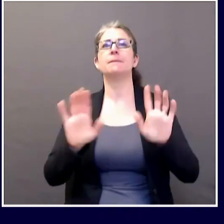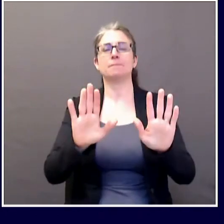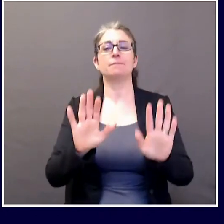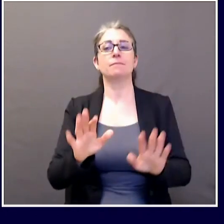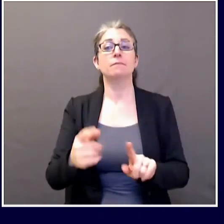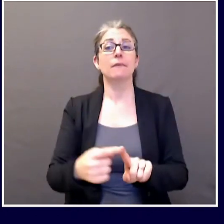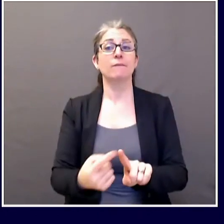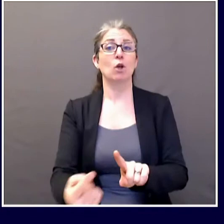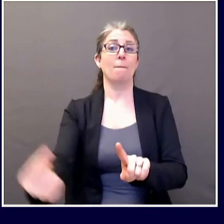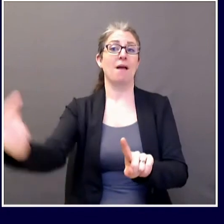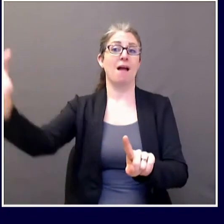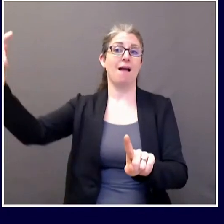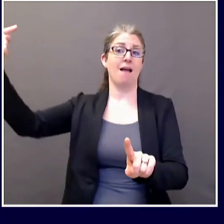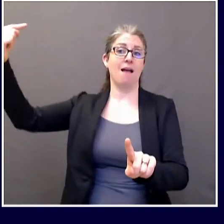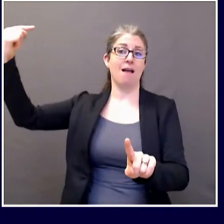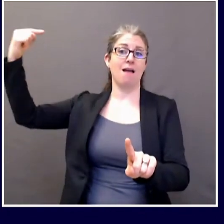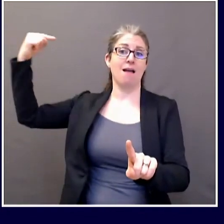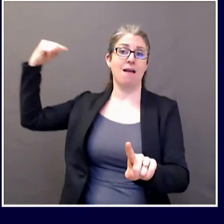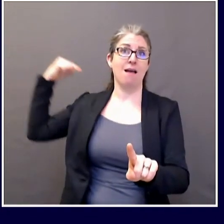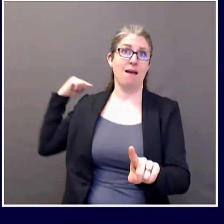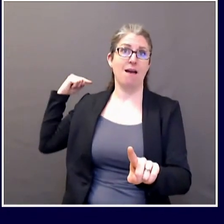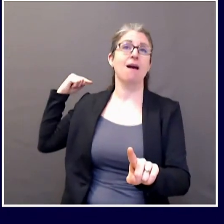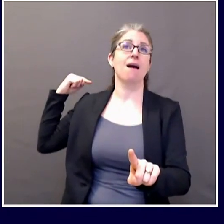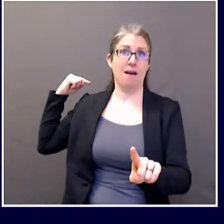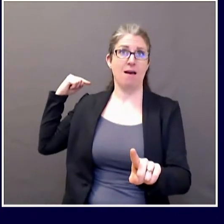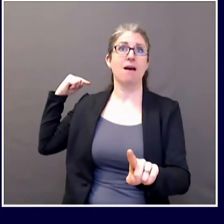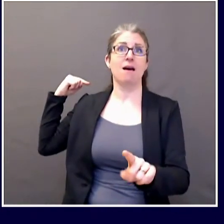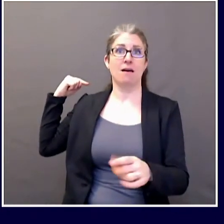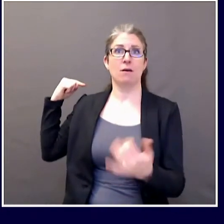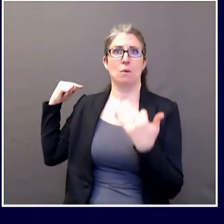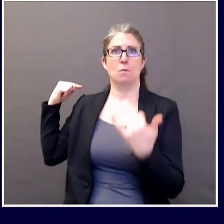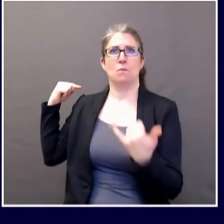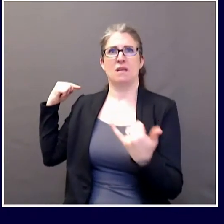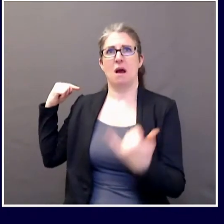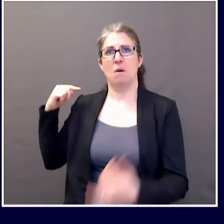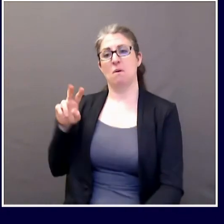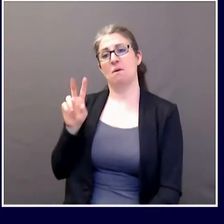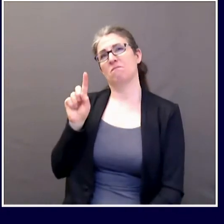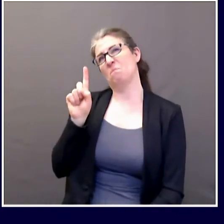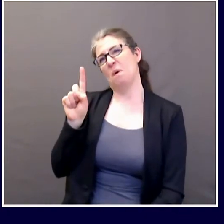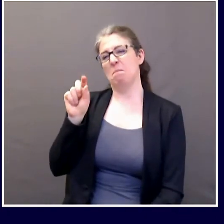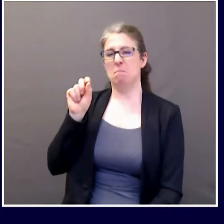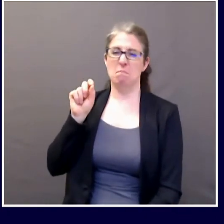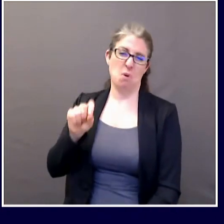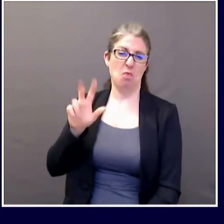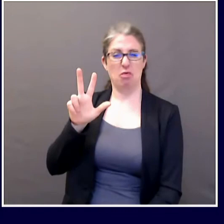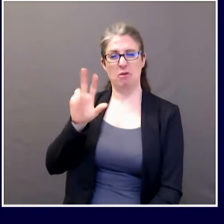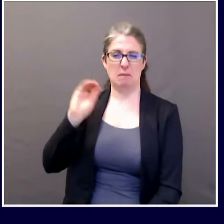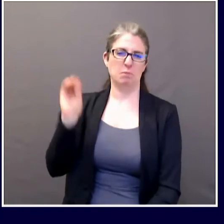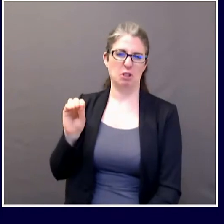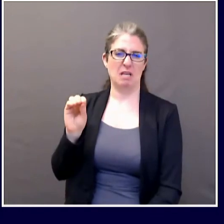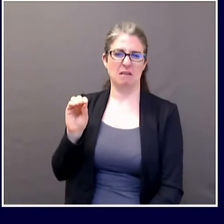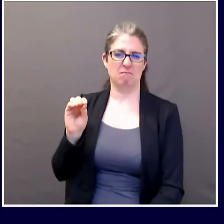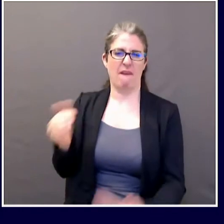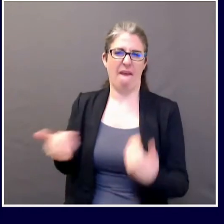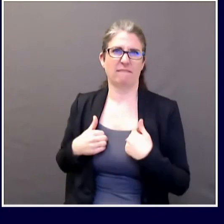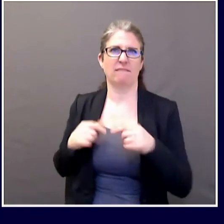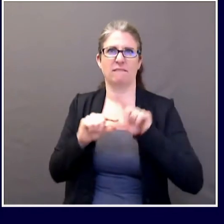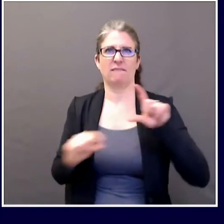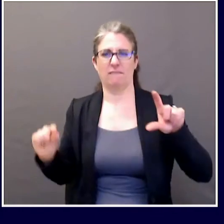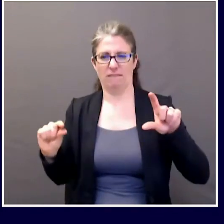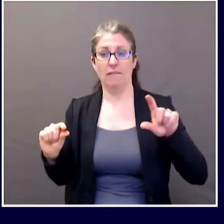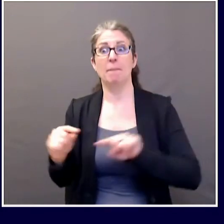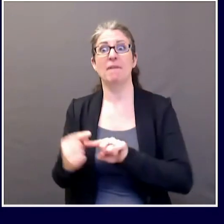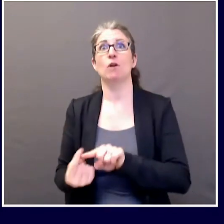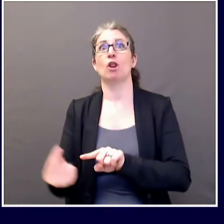last at the rate that it is right now. And when you take a look back, you find that that was around November 2nd or so, when our positivity